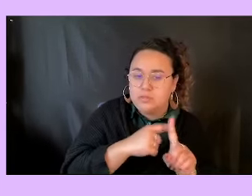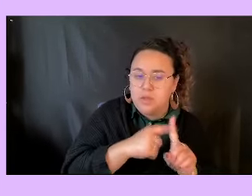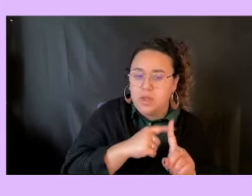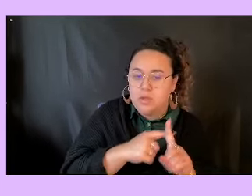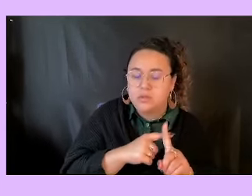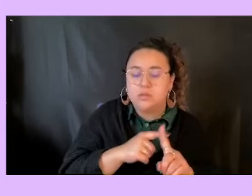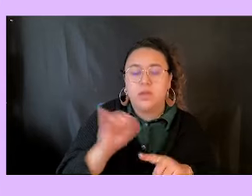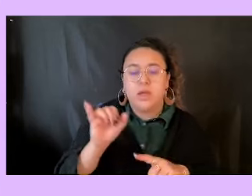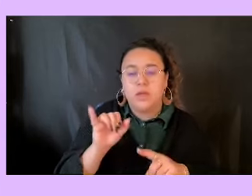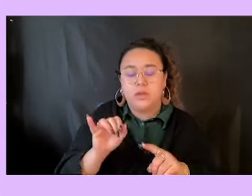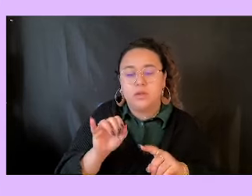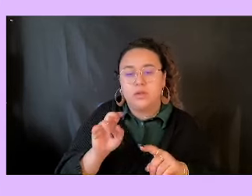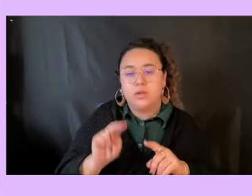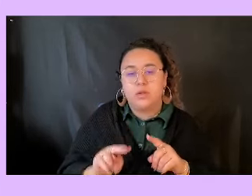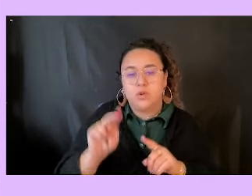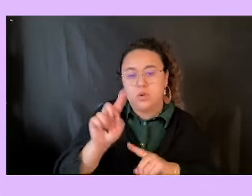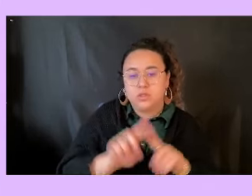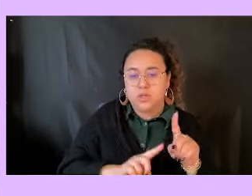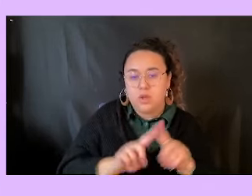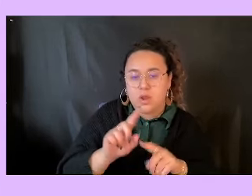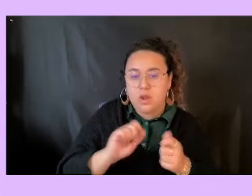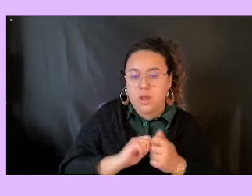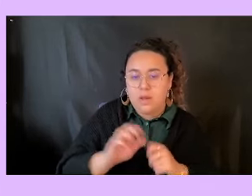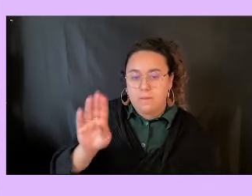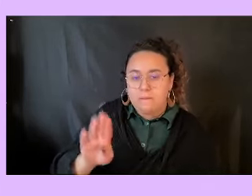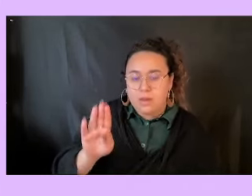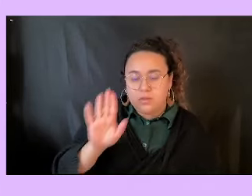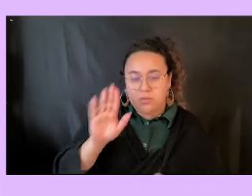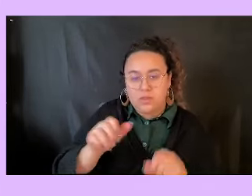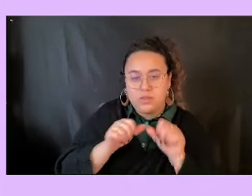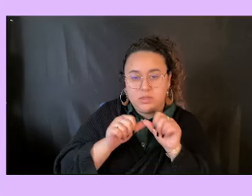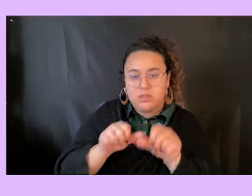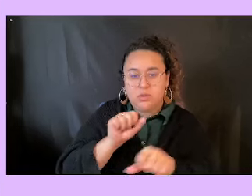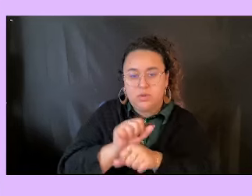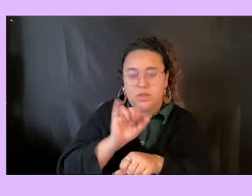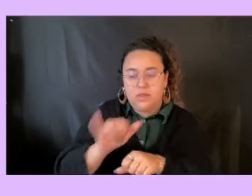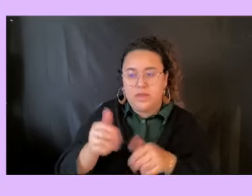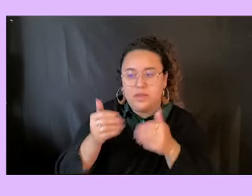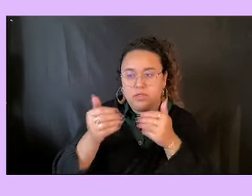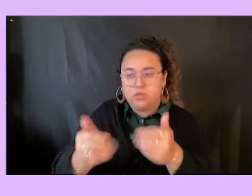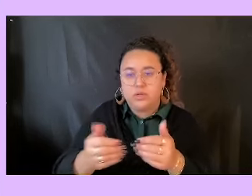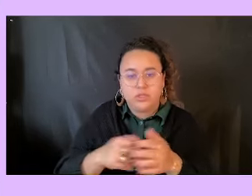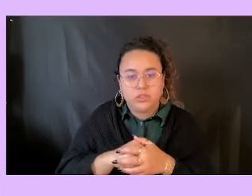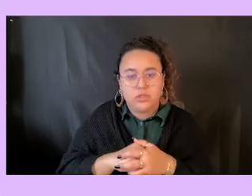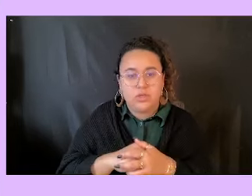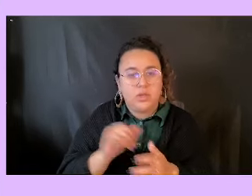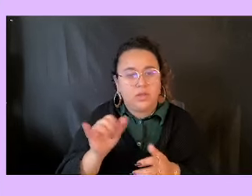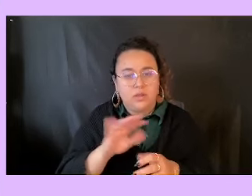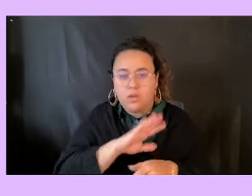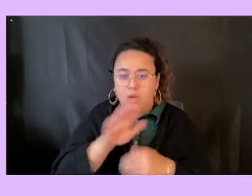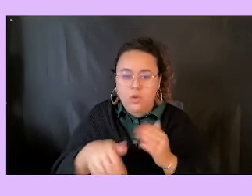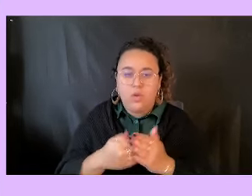how Boston should continue to work in that direction, but also this entire planet,